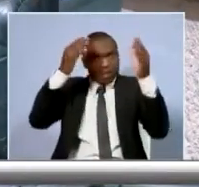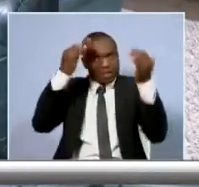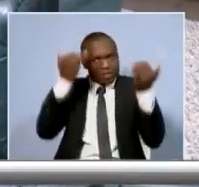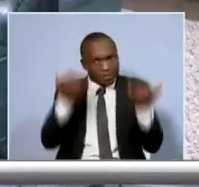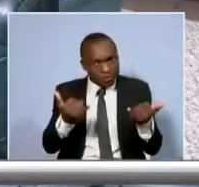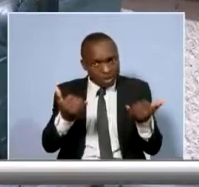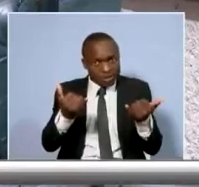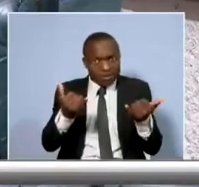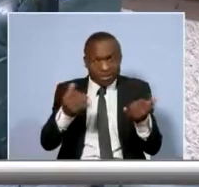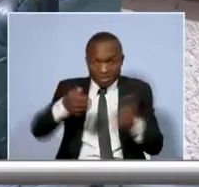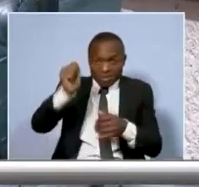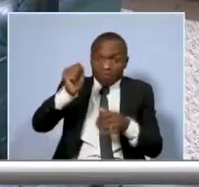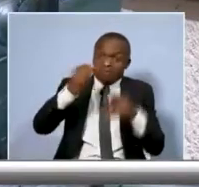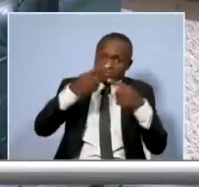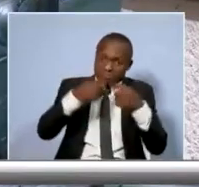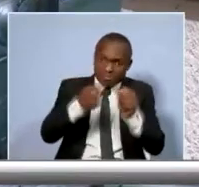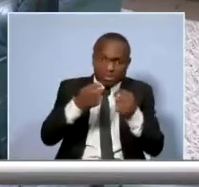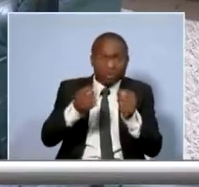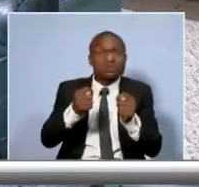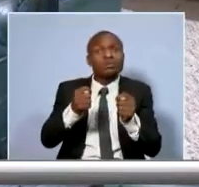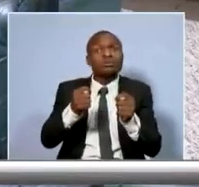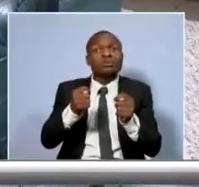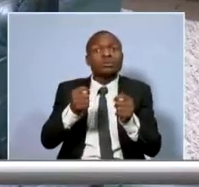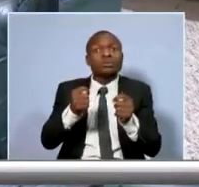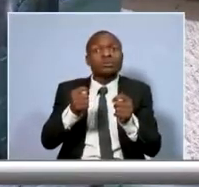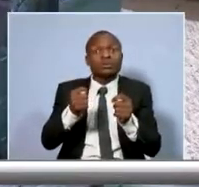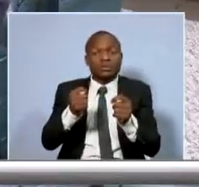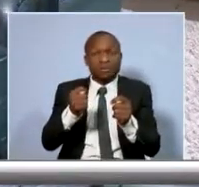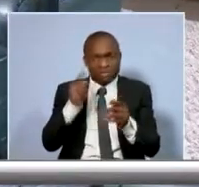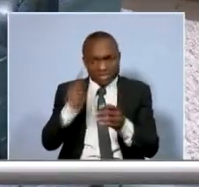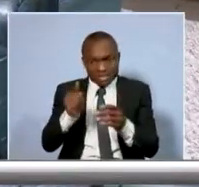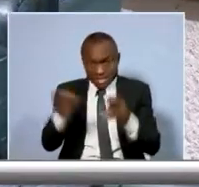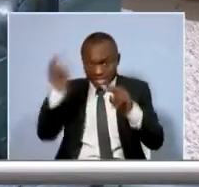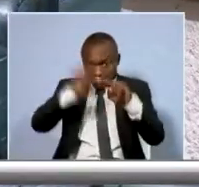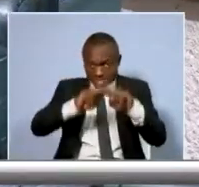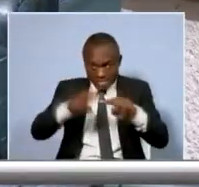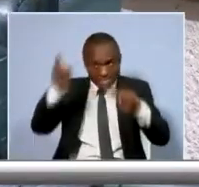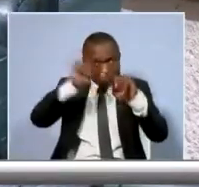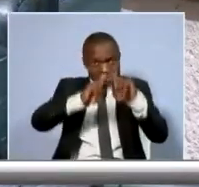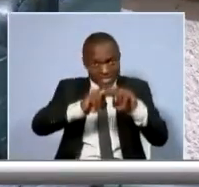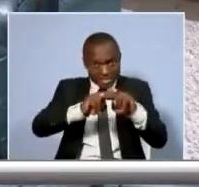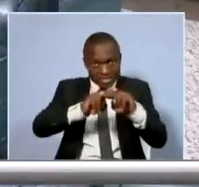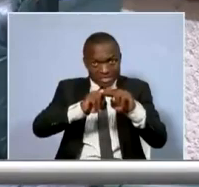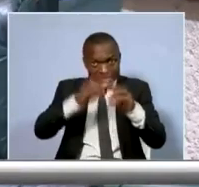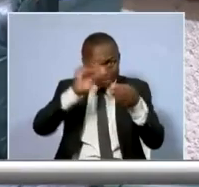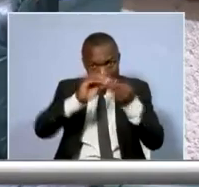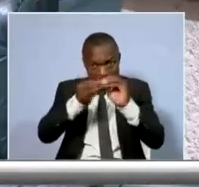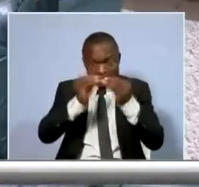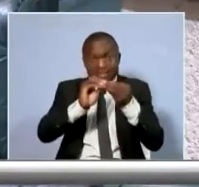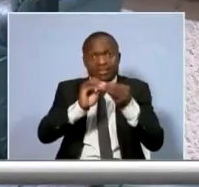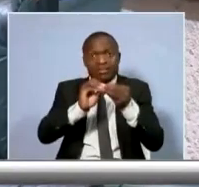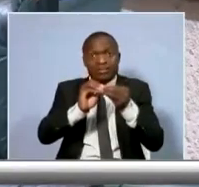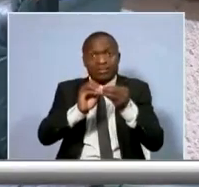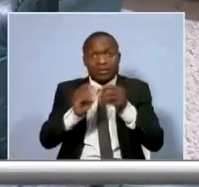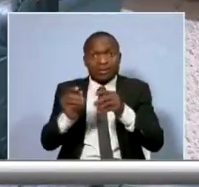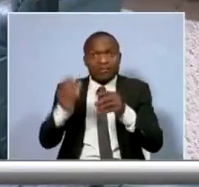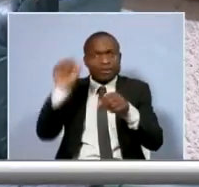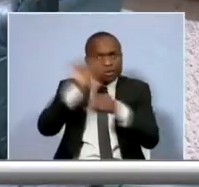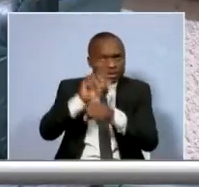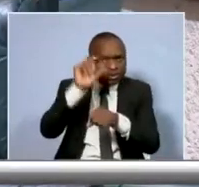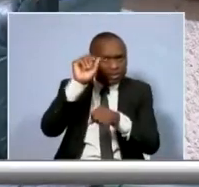are now trying to put desks in schools. So this dramatic increase in uptake to university level